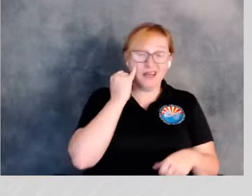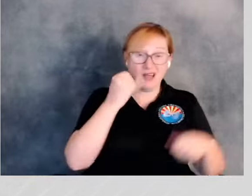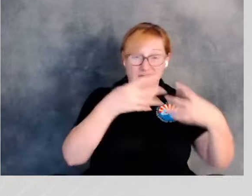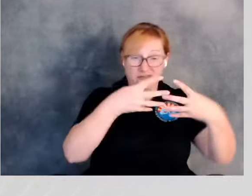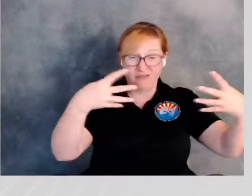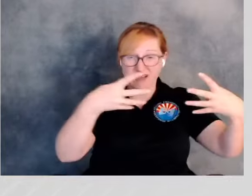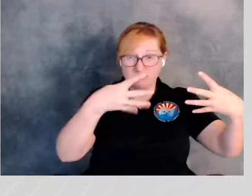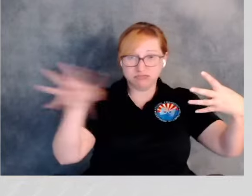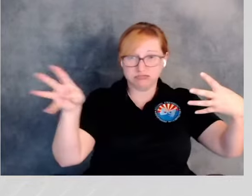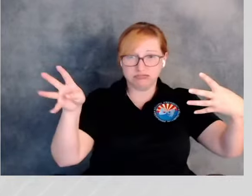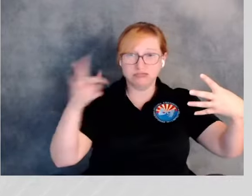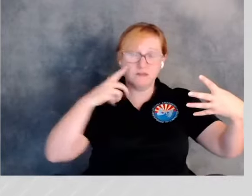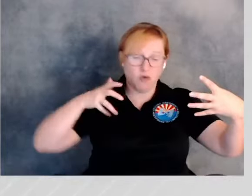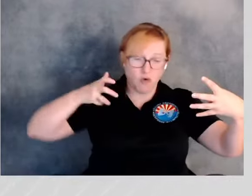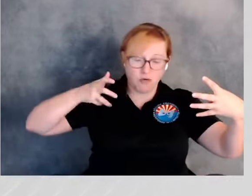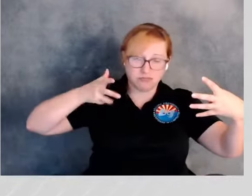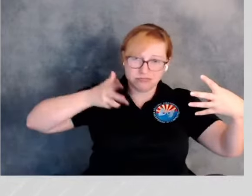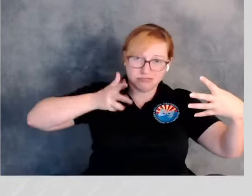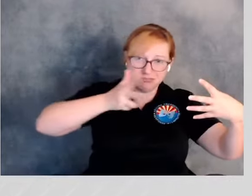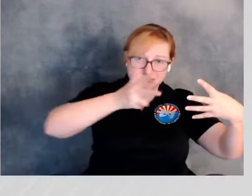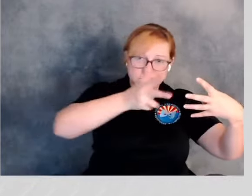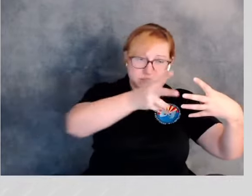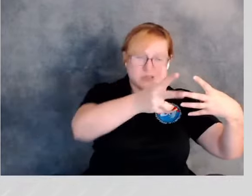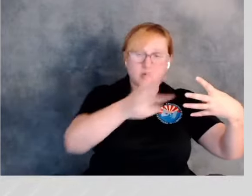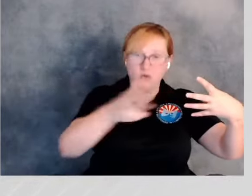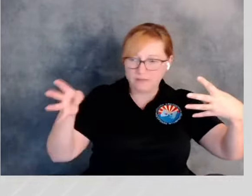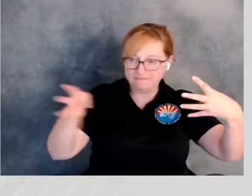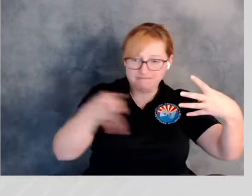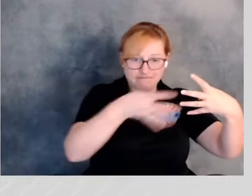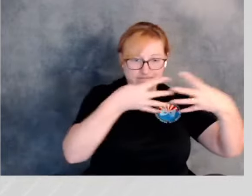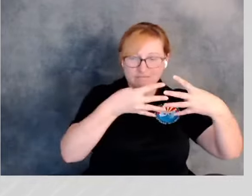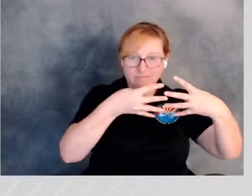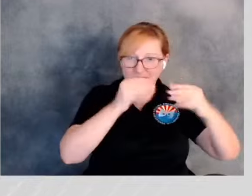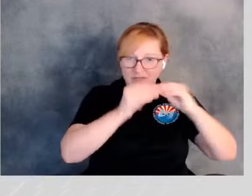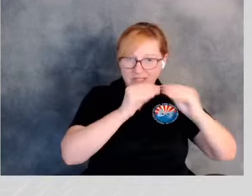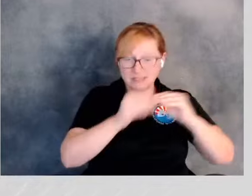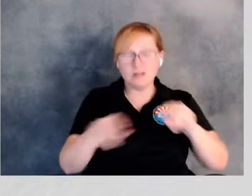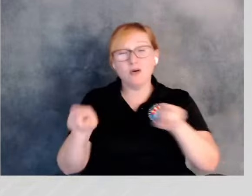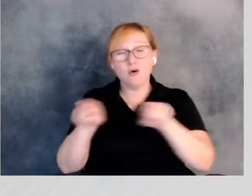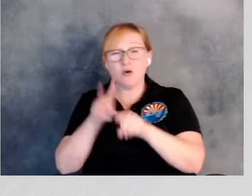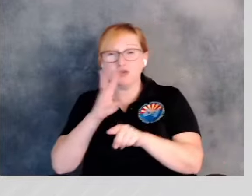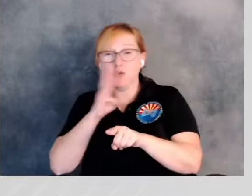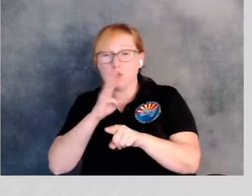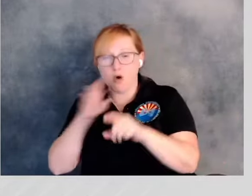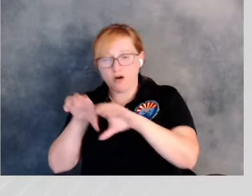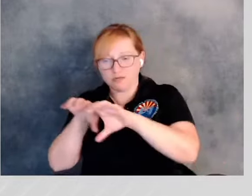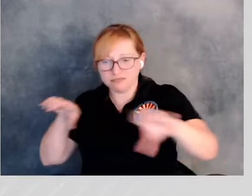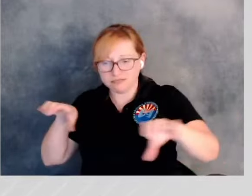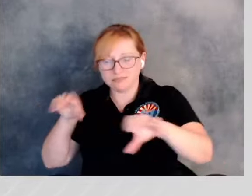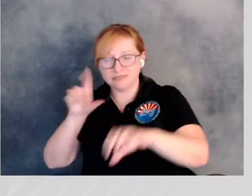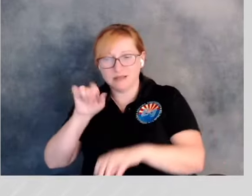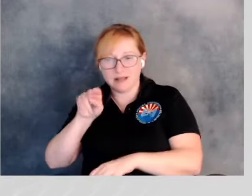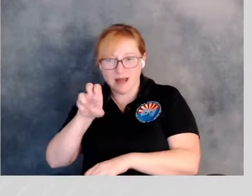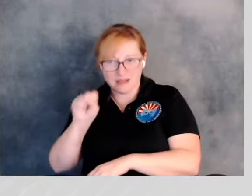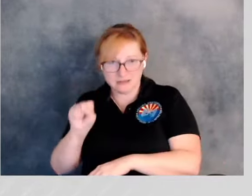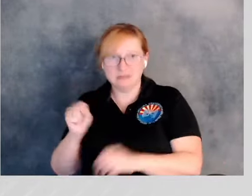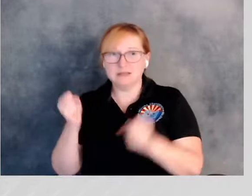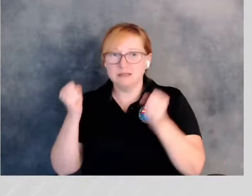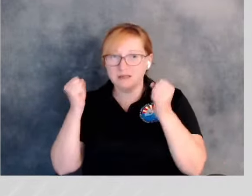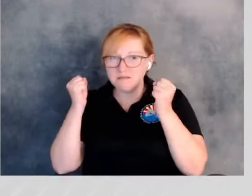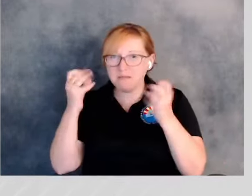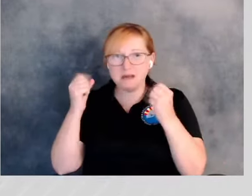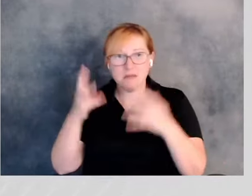our bulldozers and make fire lines. We're also fixing water lines. There are many water lines that are taking care of rural